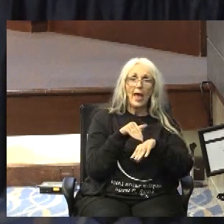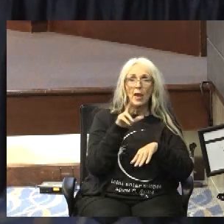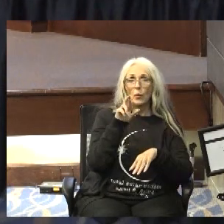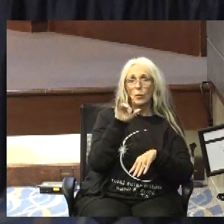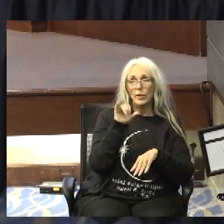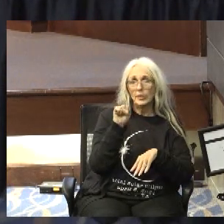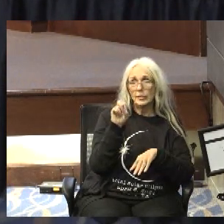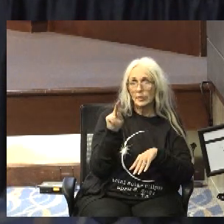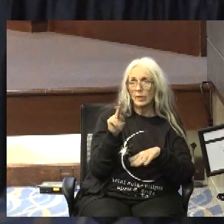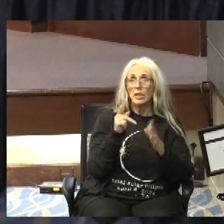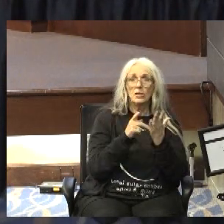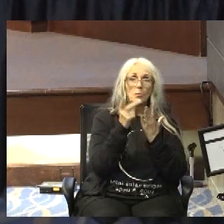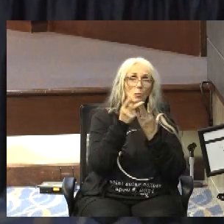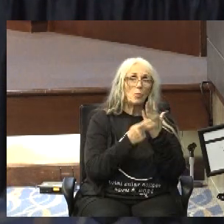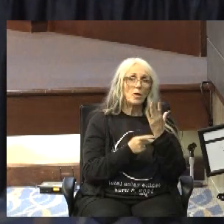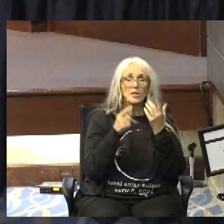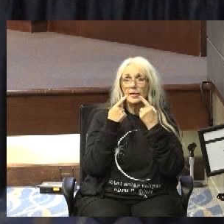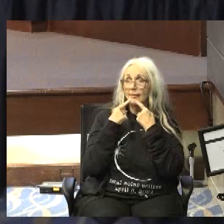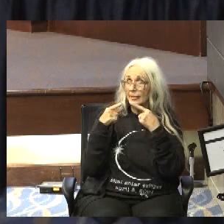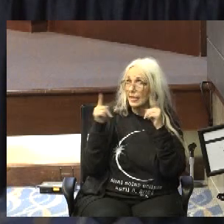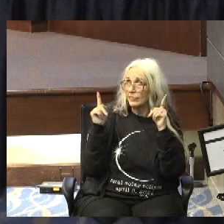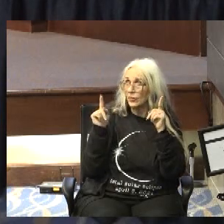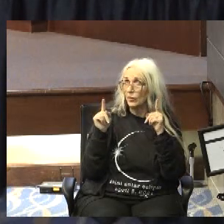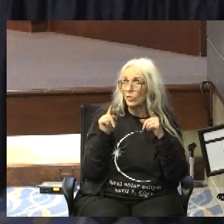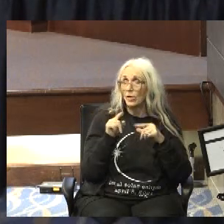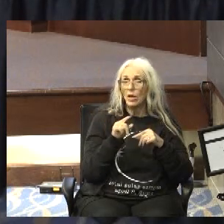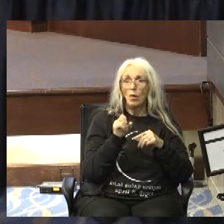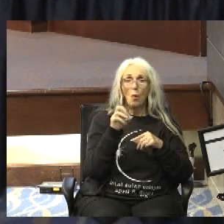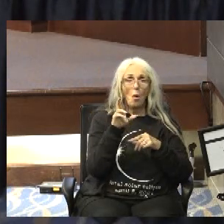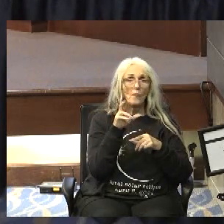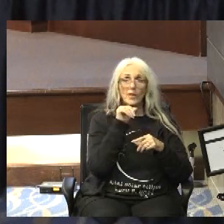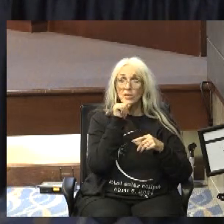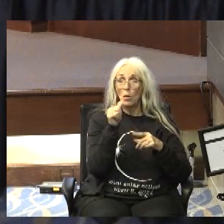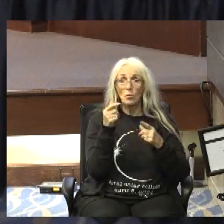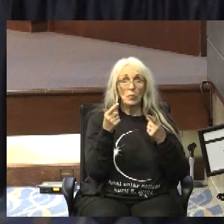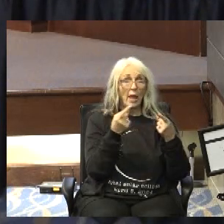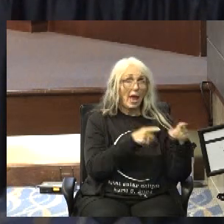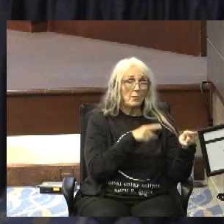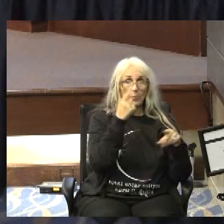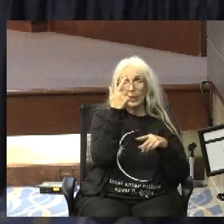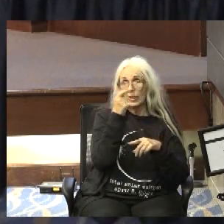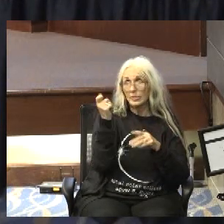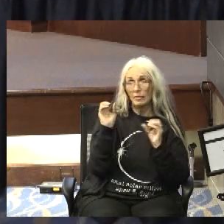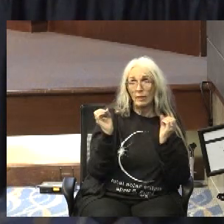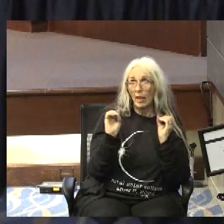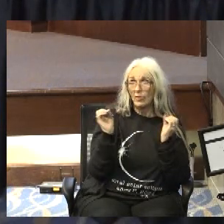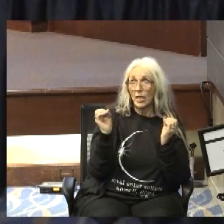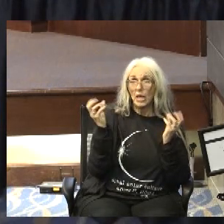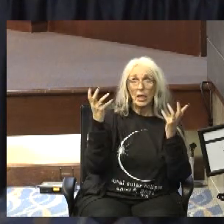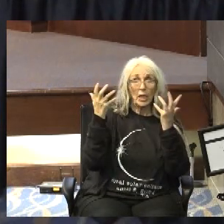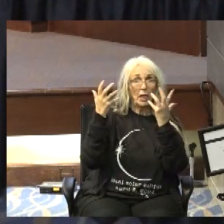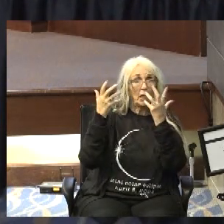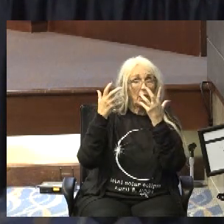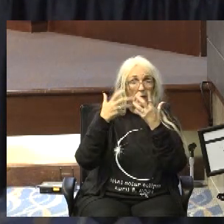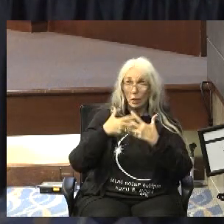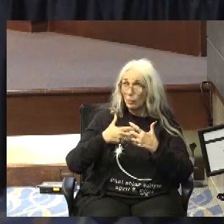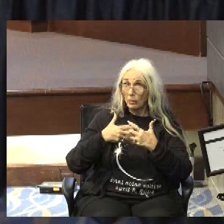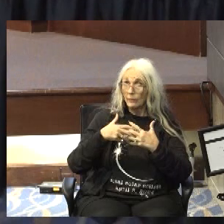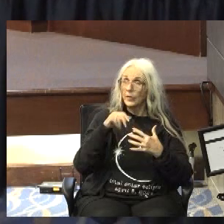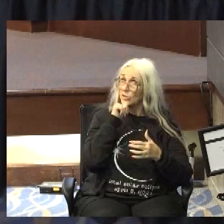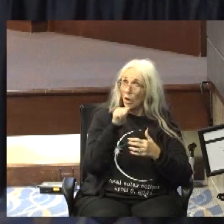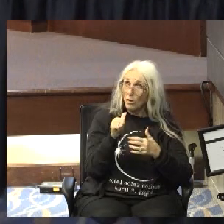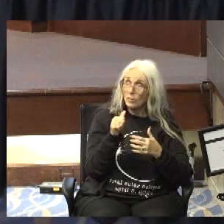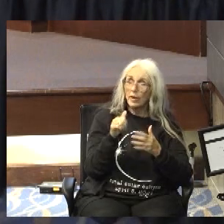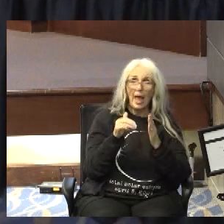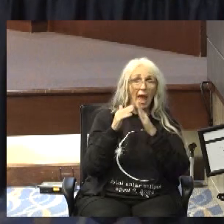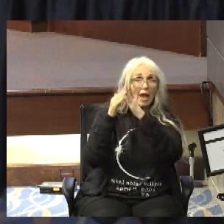that the project's successful or the reimbursements don't occur, because there's nothing to come to if the